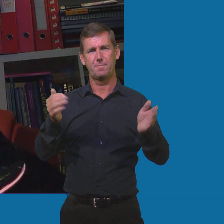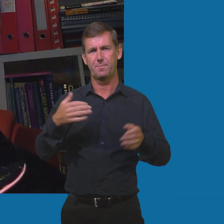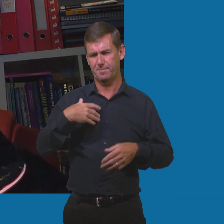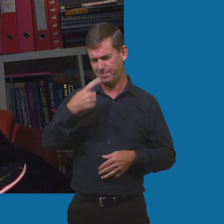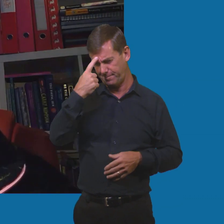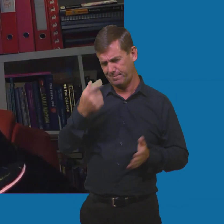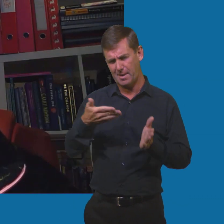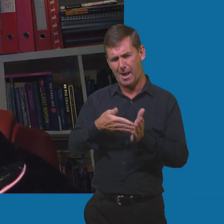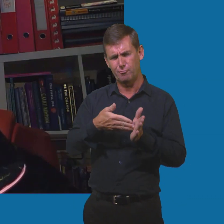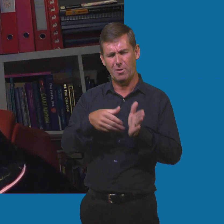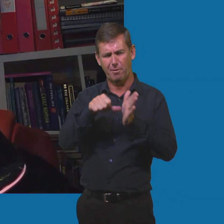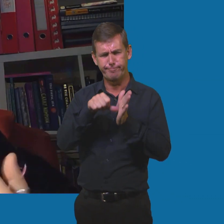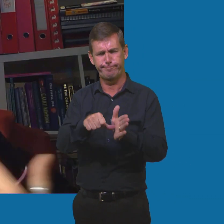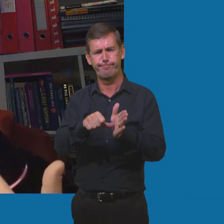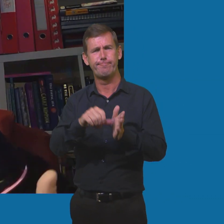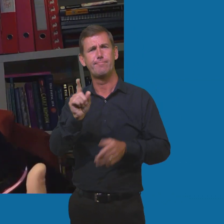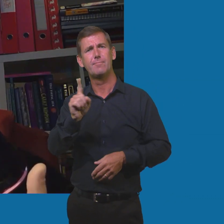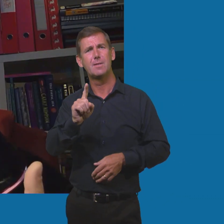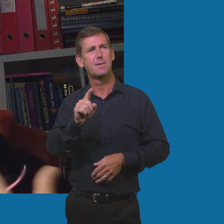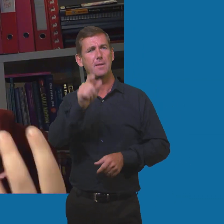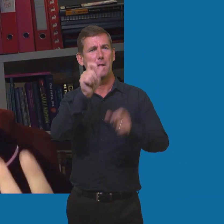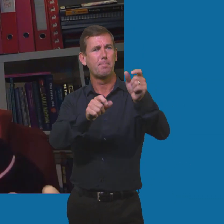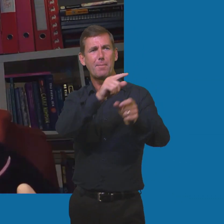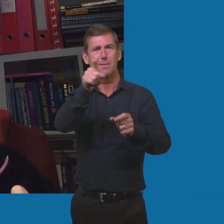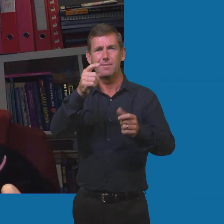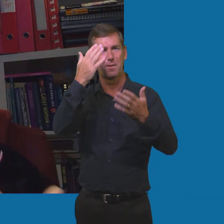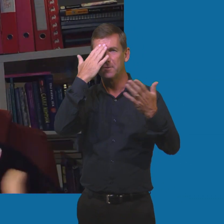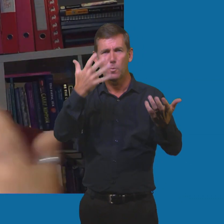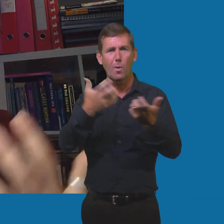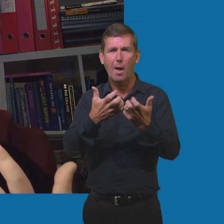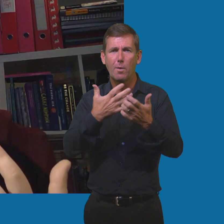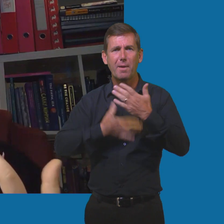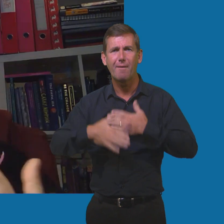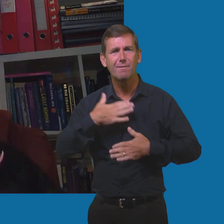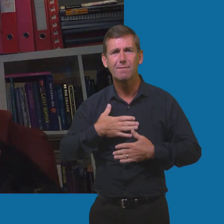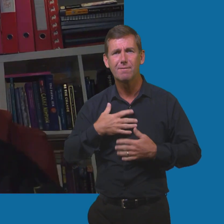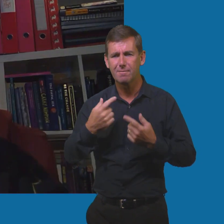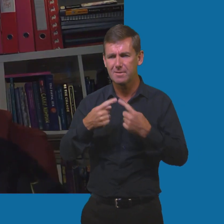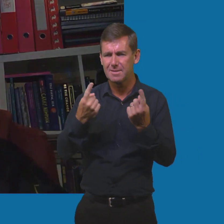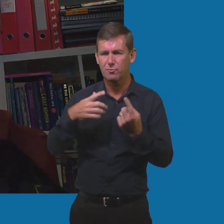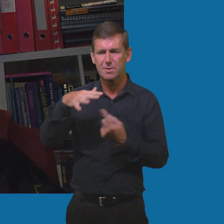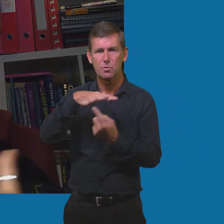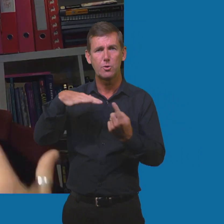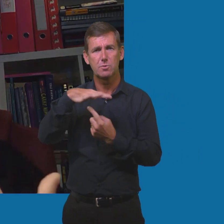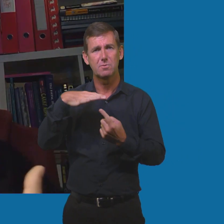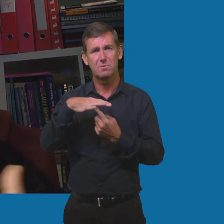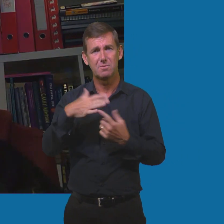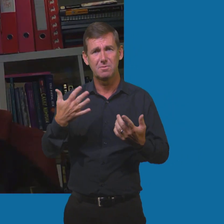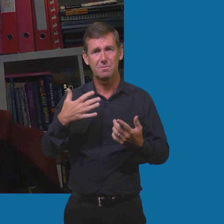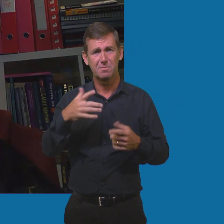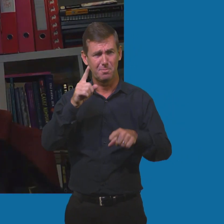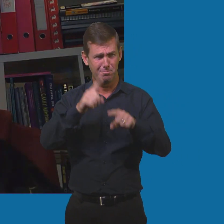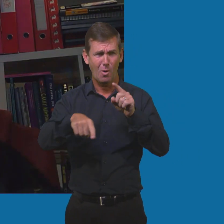challenging things has been, like, people don't know how to act around you in various circumstances. Most of the time it's